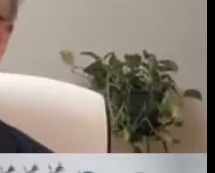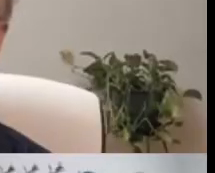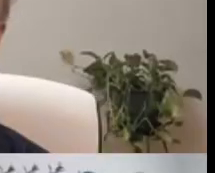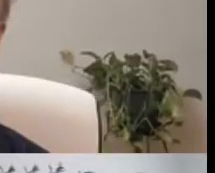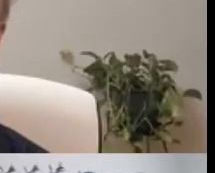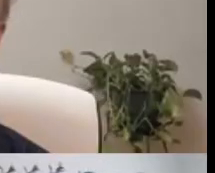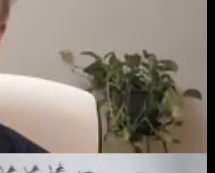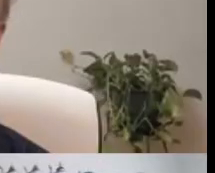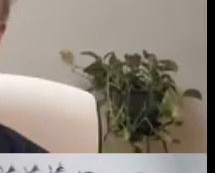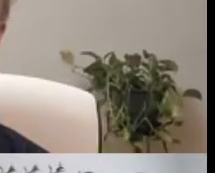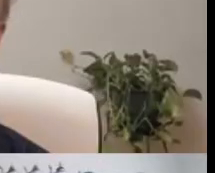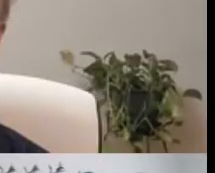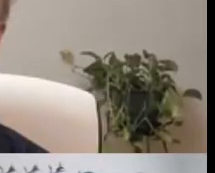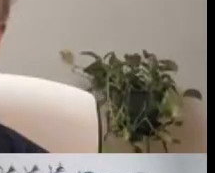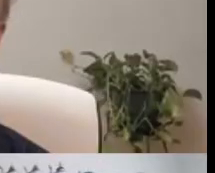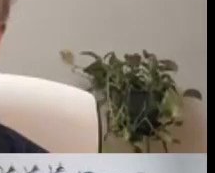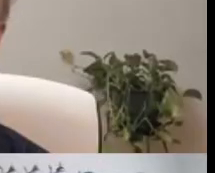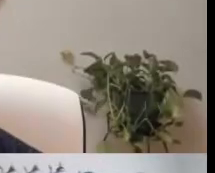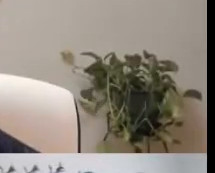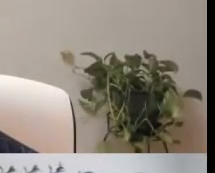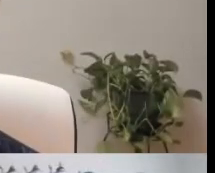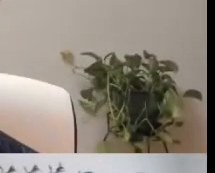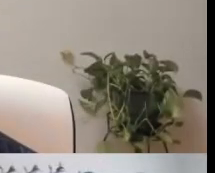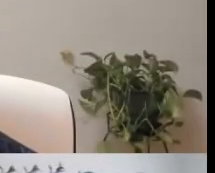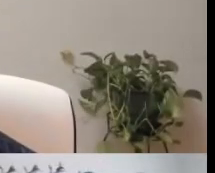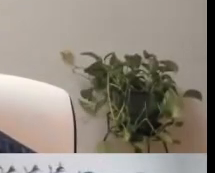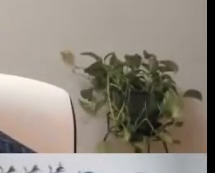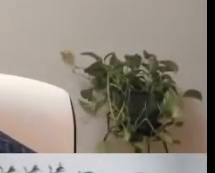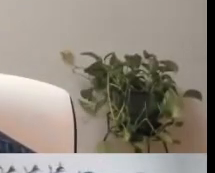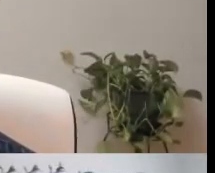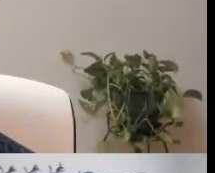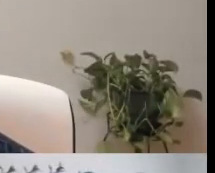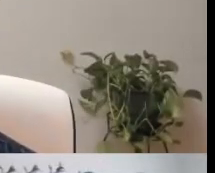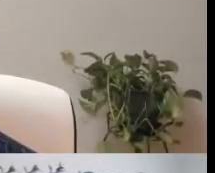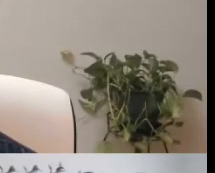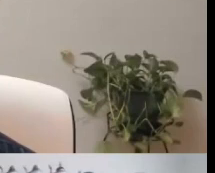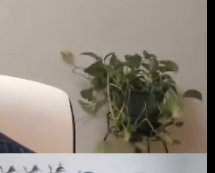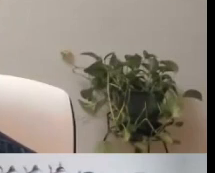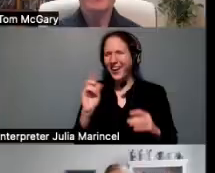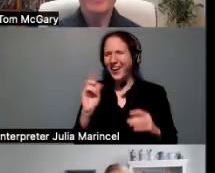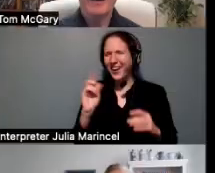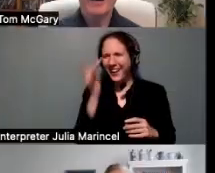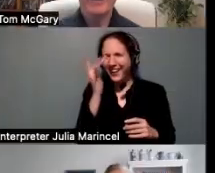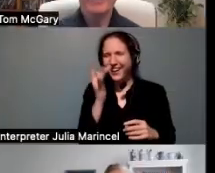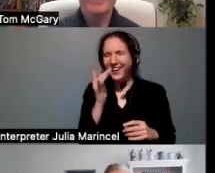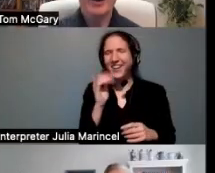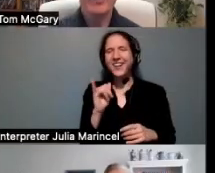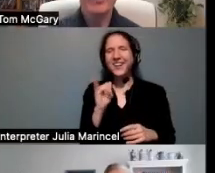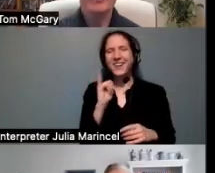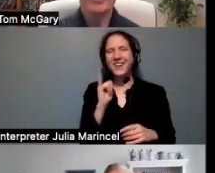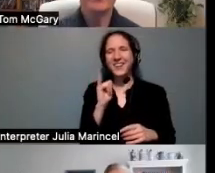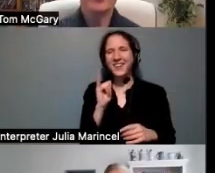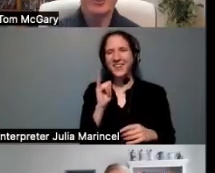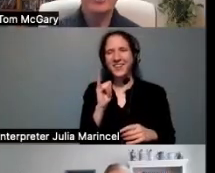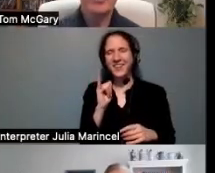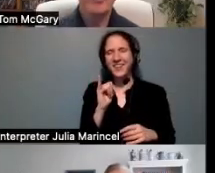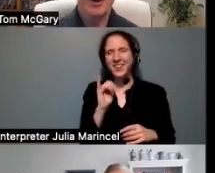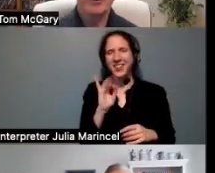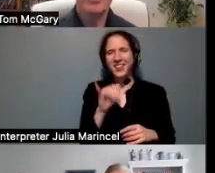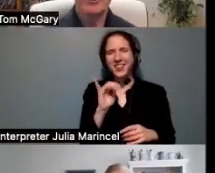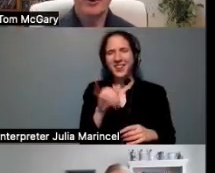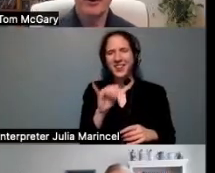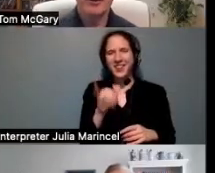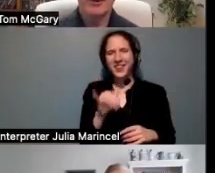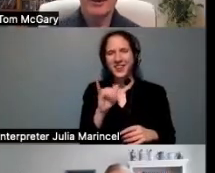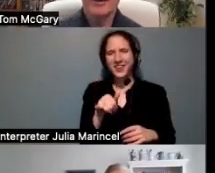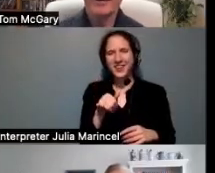Okay, stop the share. That's not what I wanted to say. Good grief, where'd it go? Here we go. There we go. There we go. That's the benefactors.